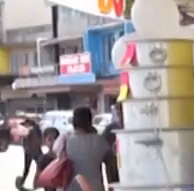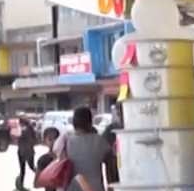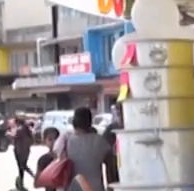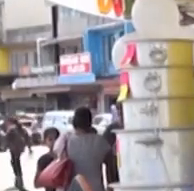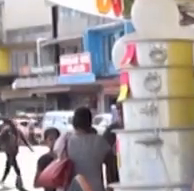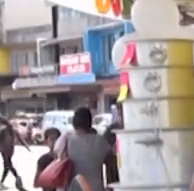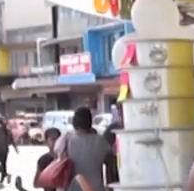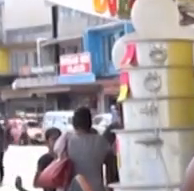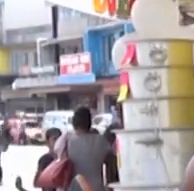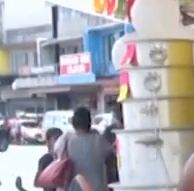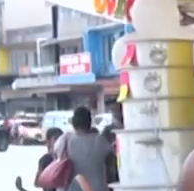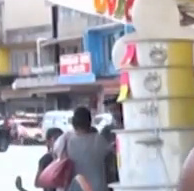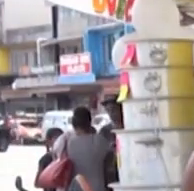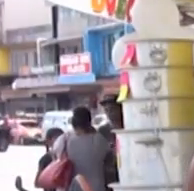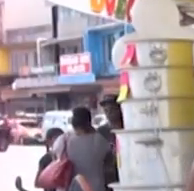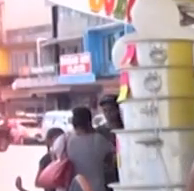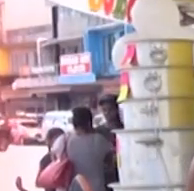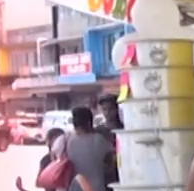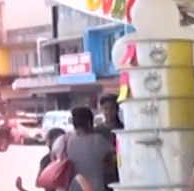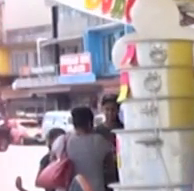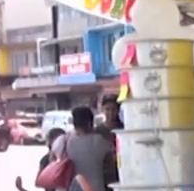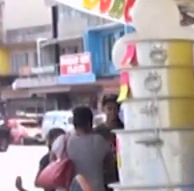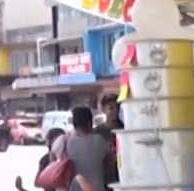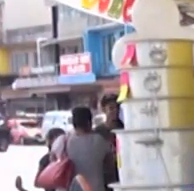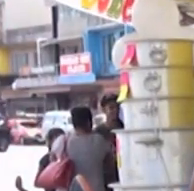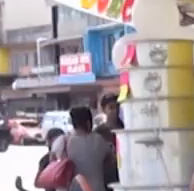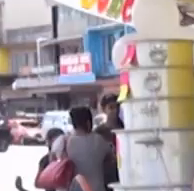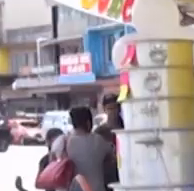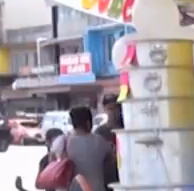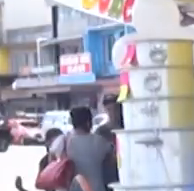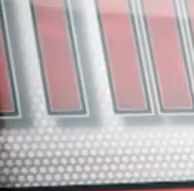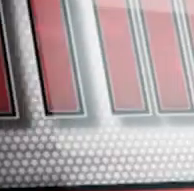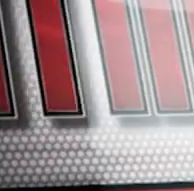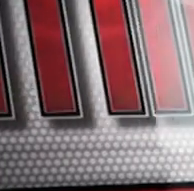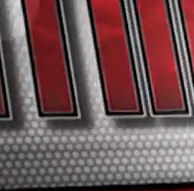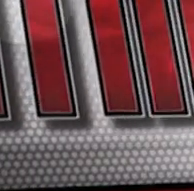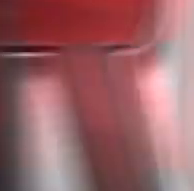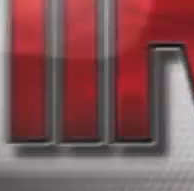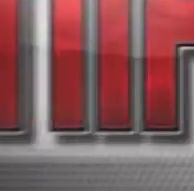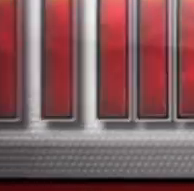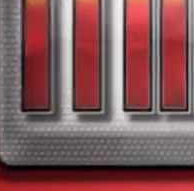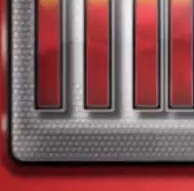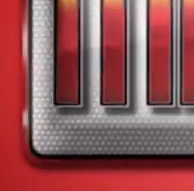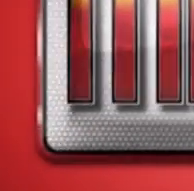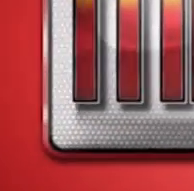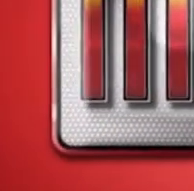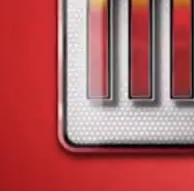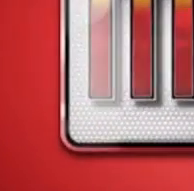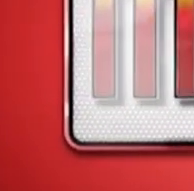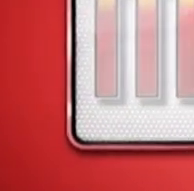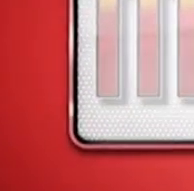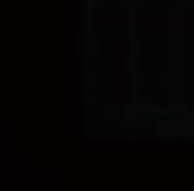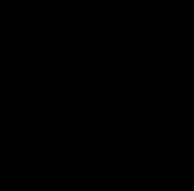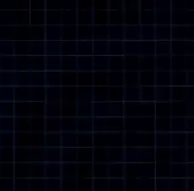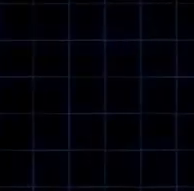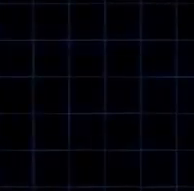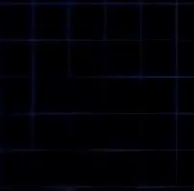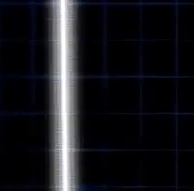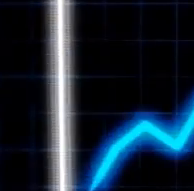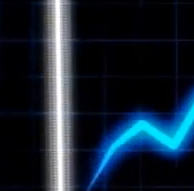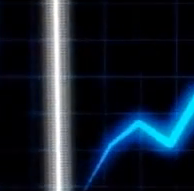My name is Neha and I'm from Kadavi. And Mirchi FM, it's hot. Mirchi FM, it's hot.